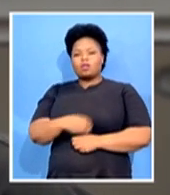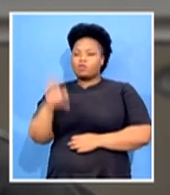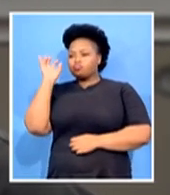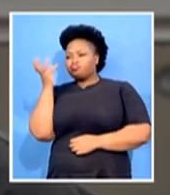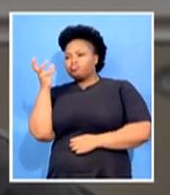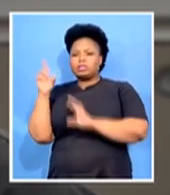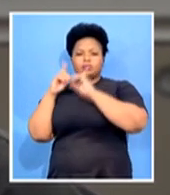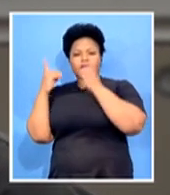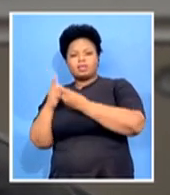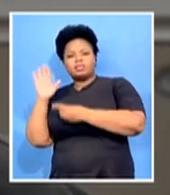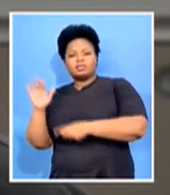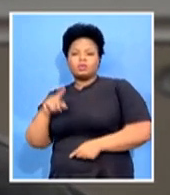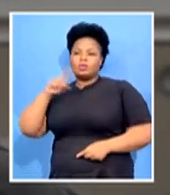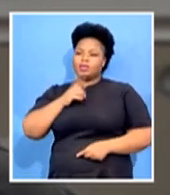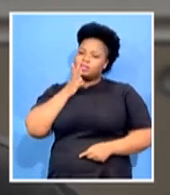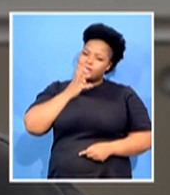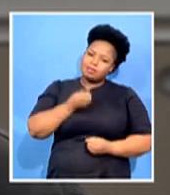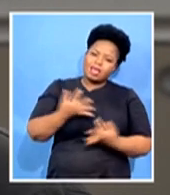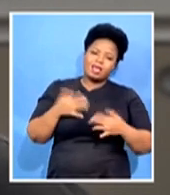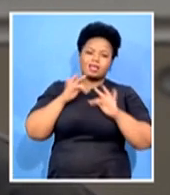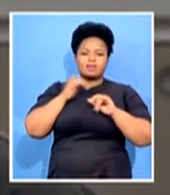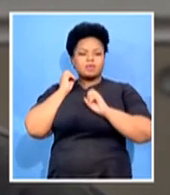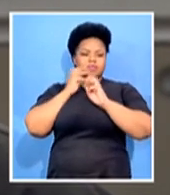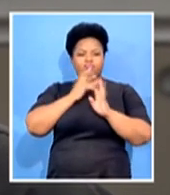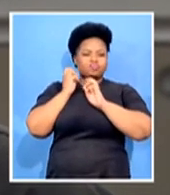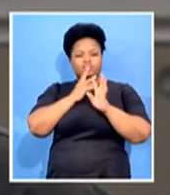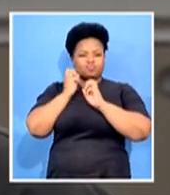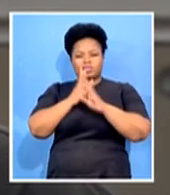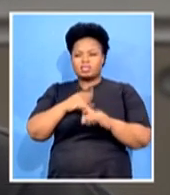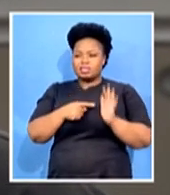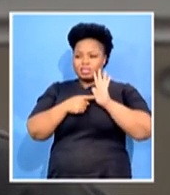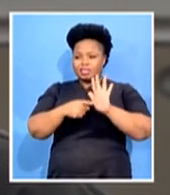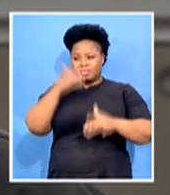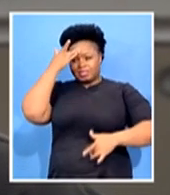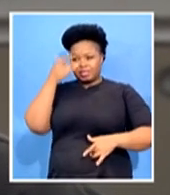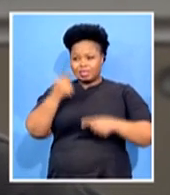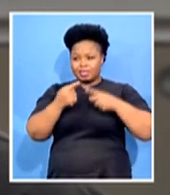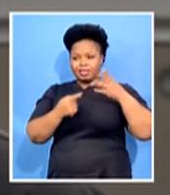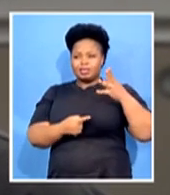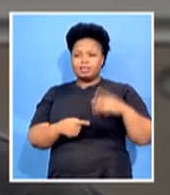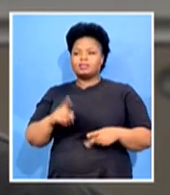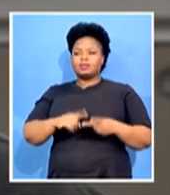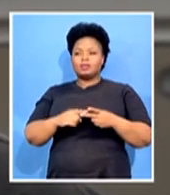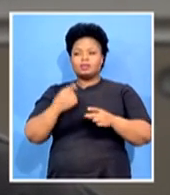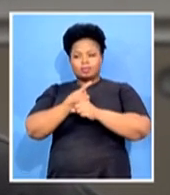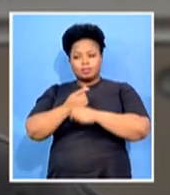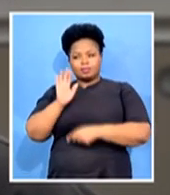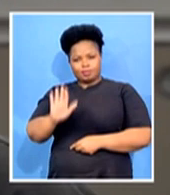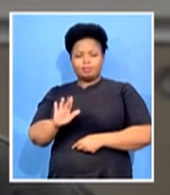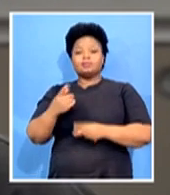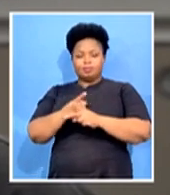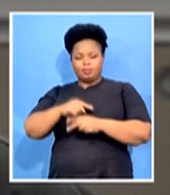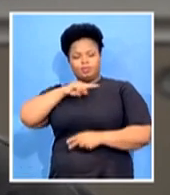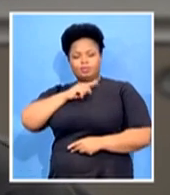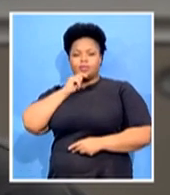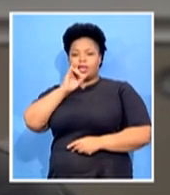in with symptoms ranging from, a bit of a sniffle all the way to needing intubation and ICU. And it started out there through the hospital,